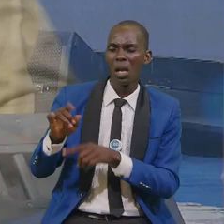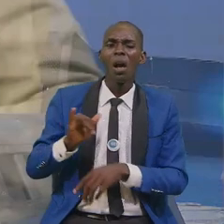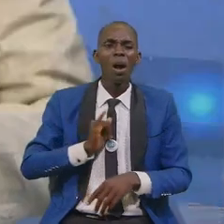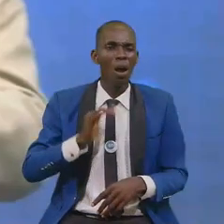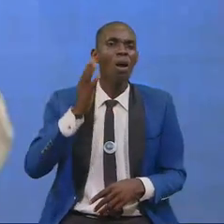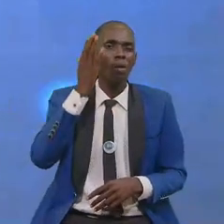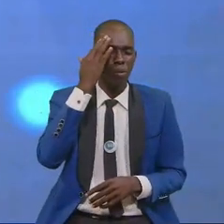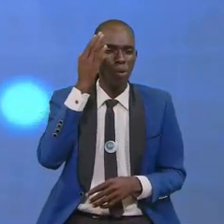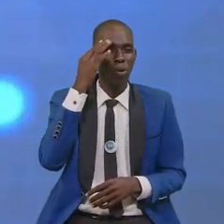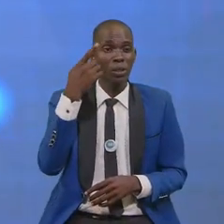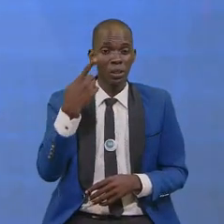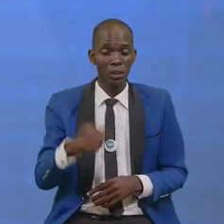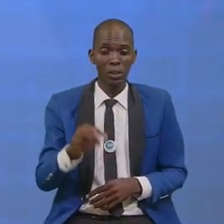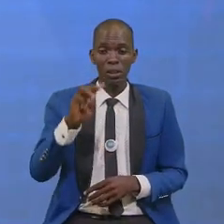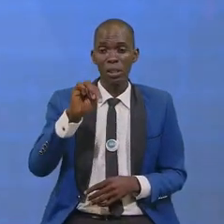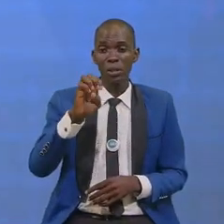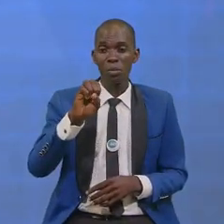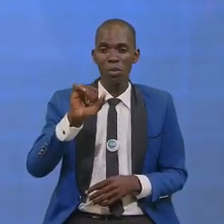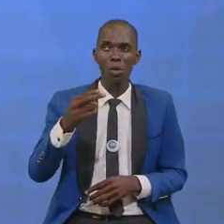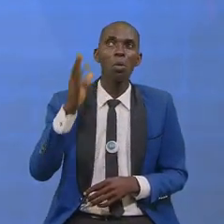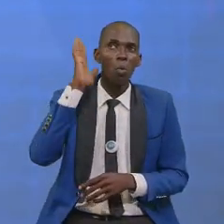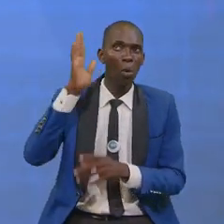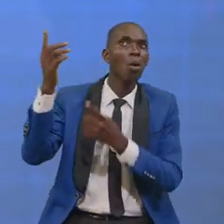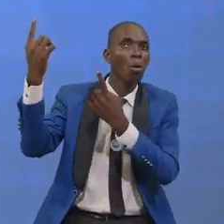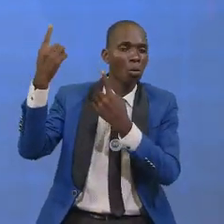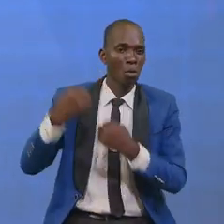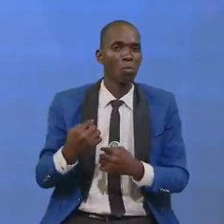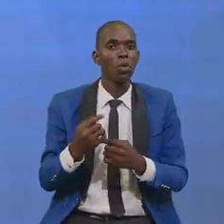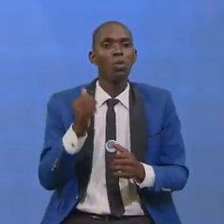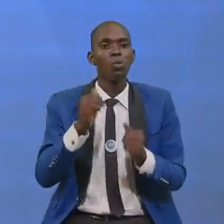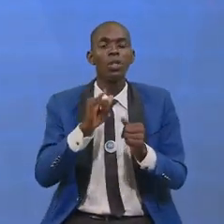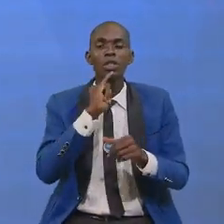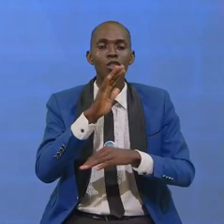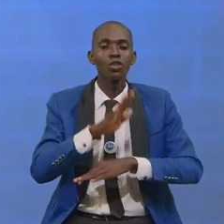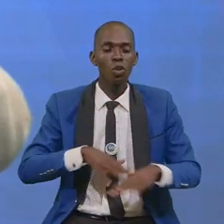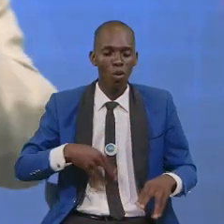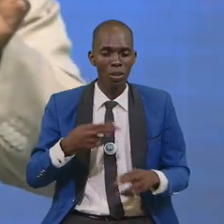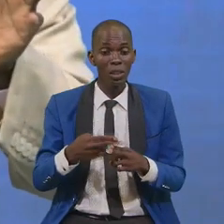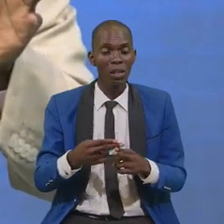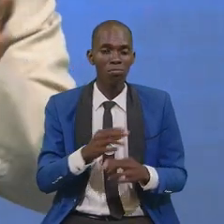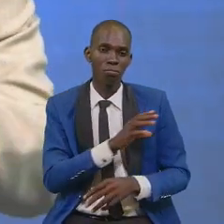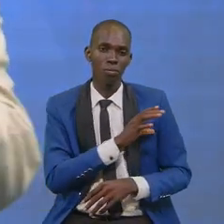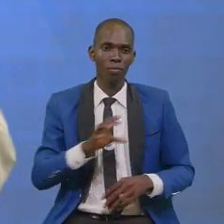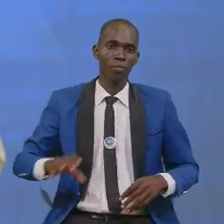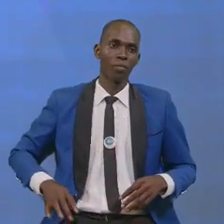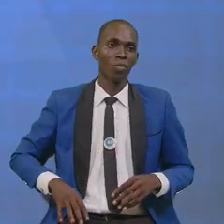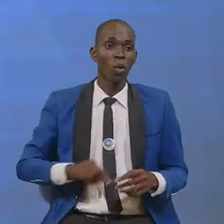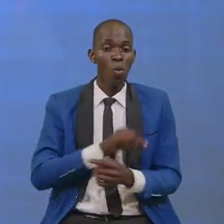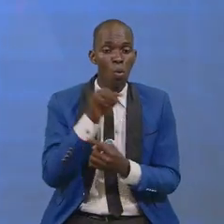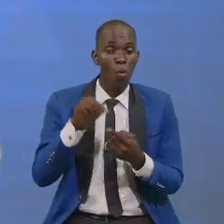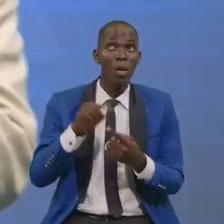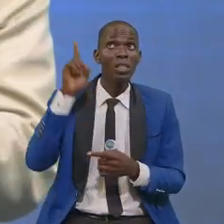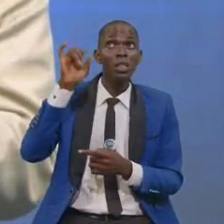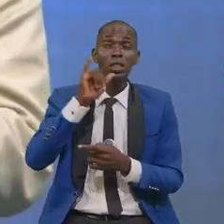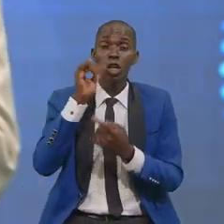the Messiah cometh, which is called Christ. When he is